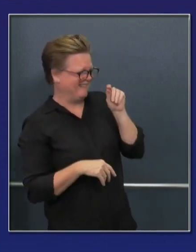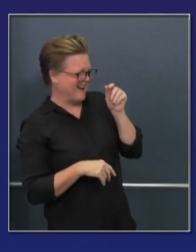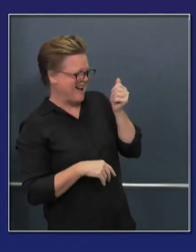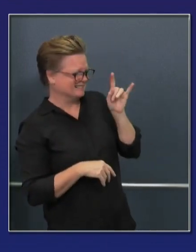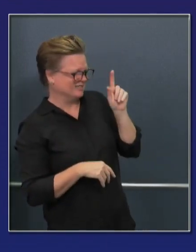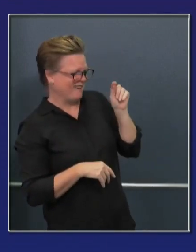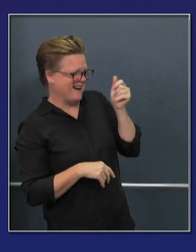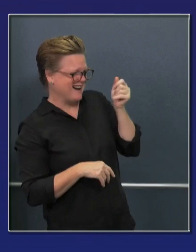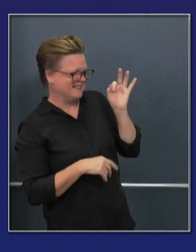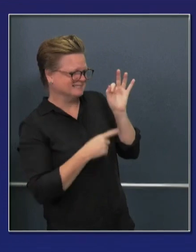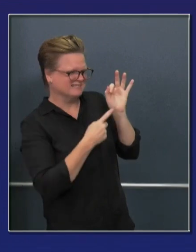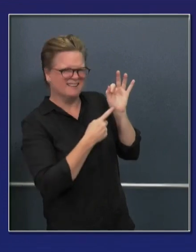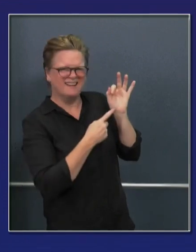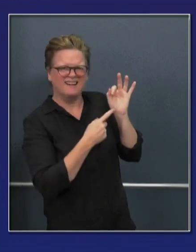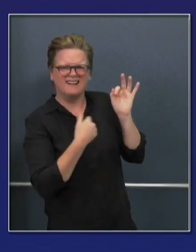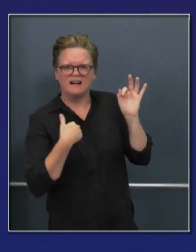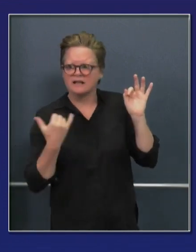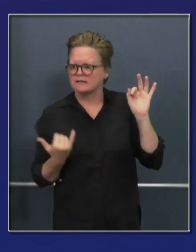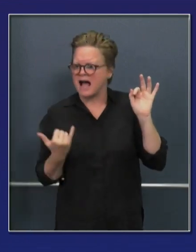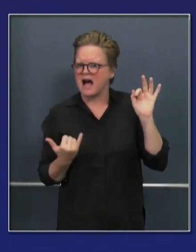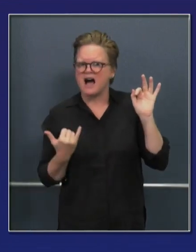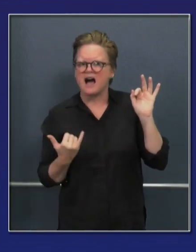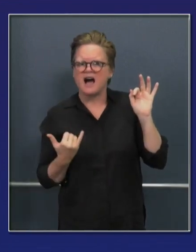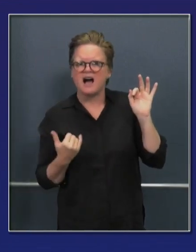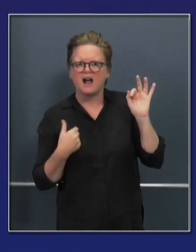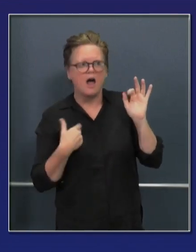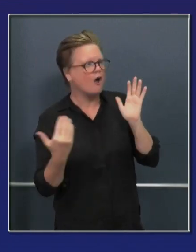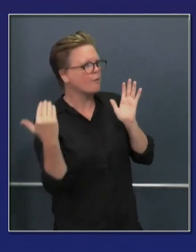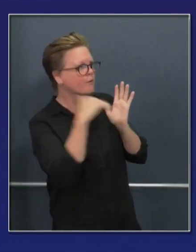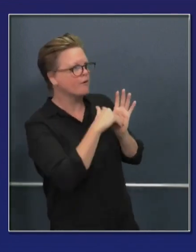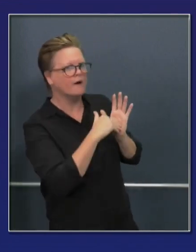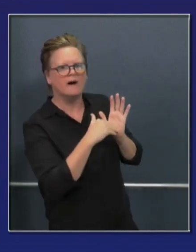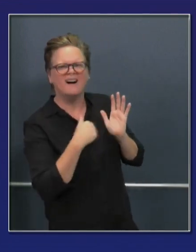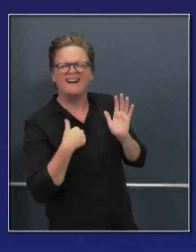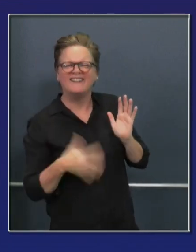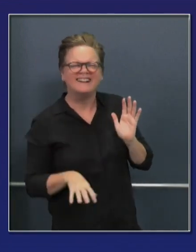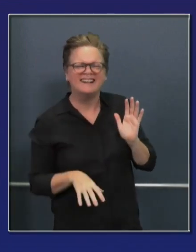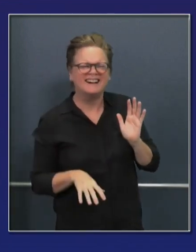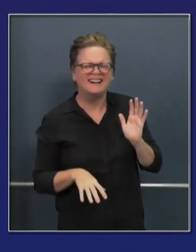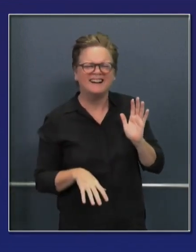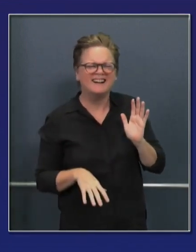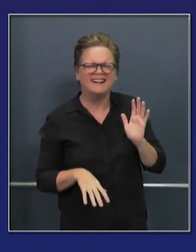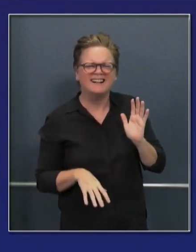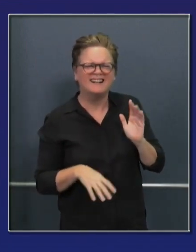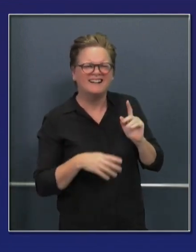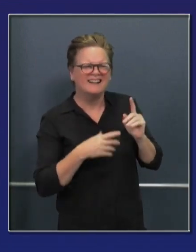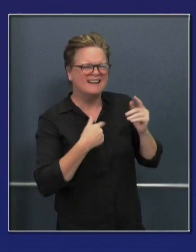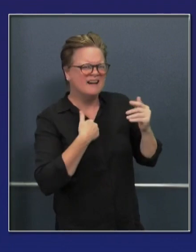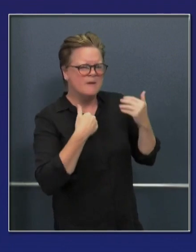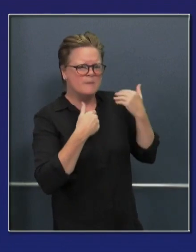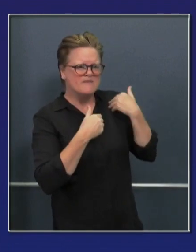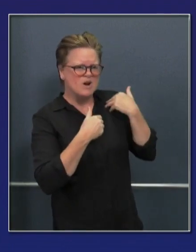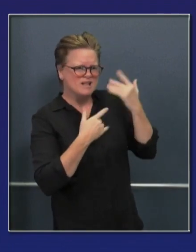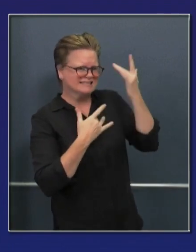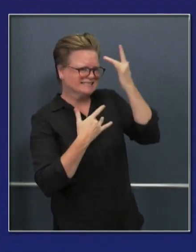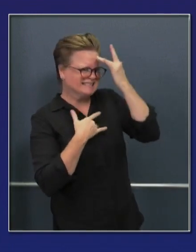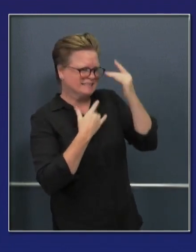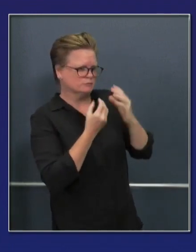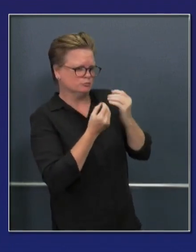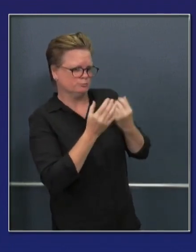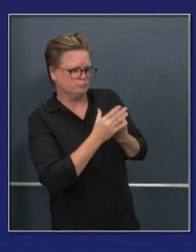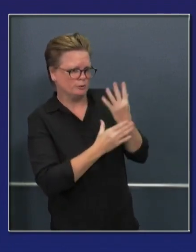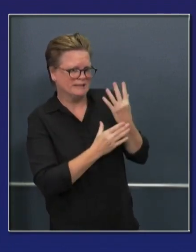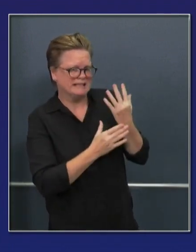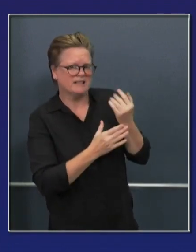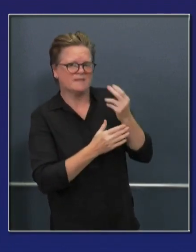wave, without the kind of preparation that is required at this moment. And that preparation includes not just the